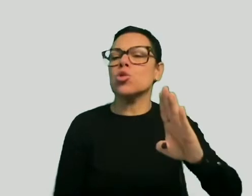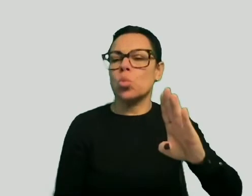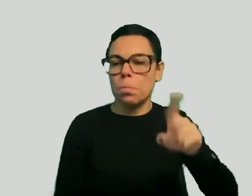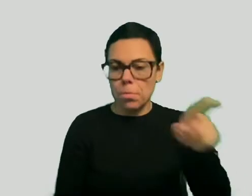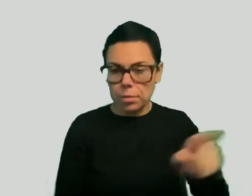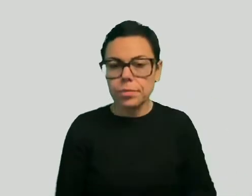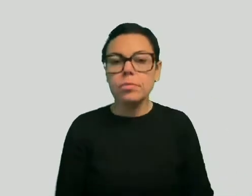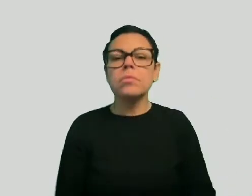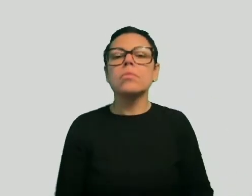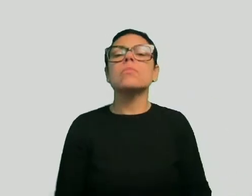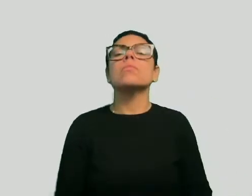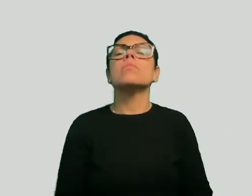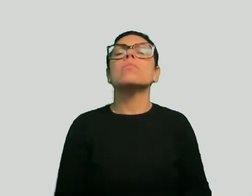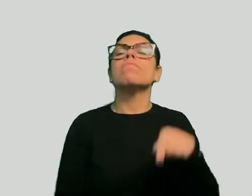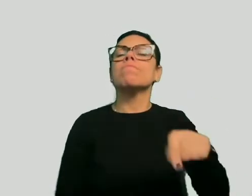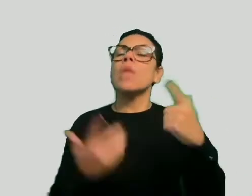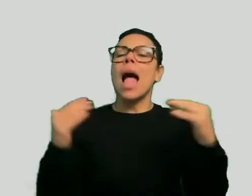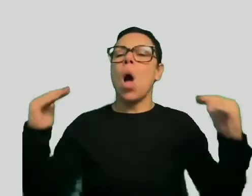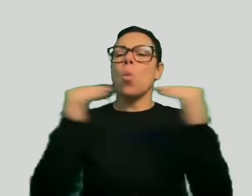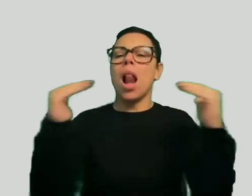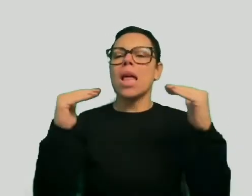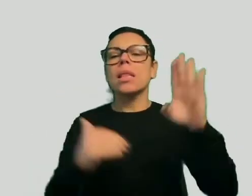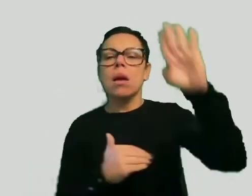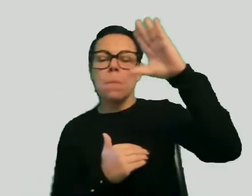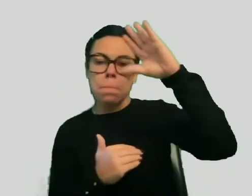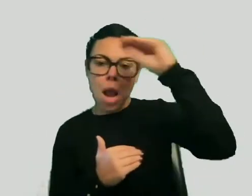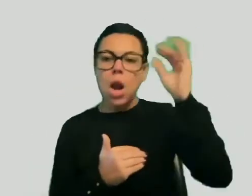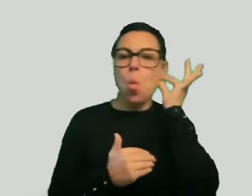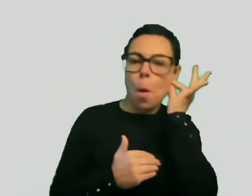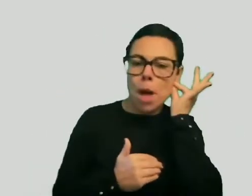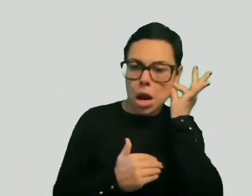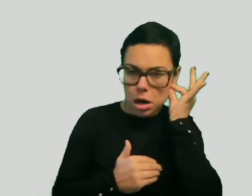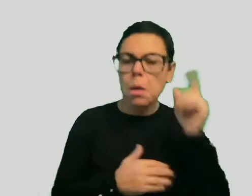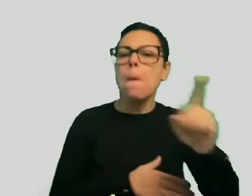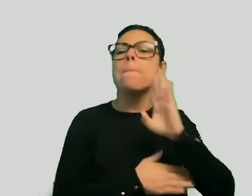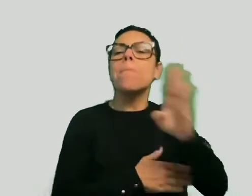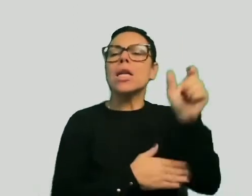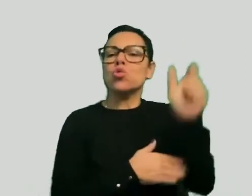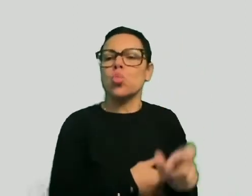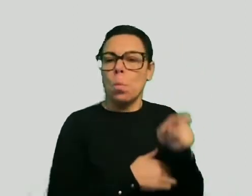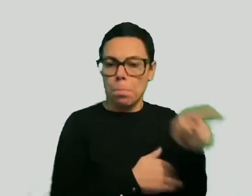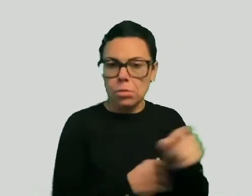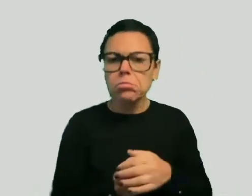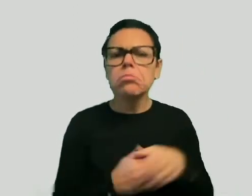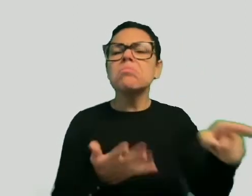Women. What does Belgium do to procure in a gender-positive way?